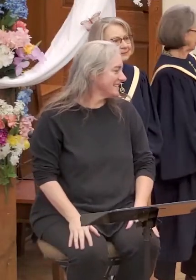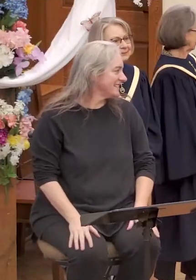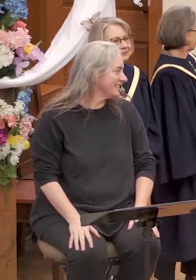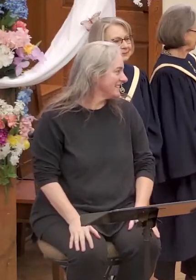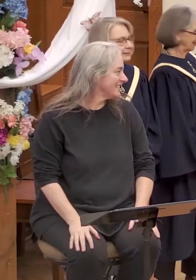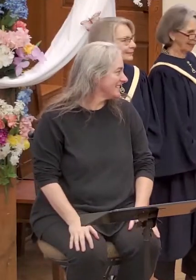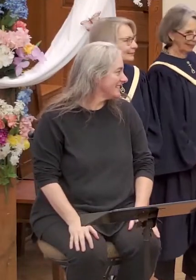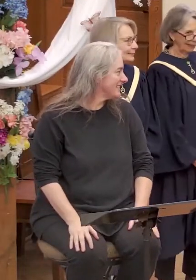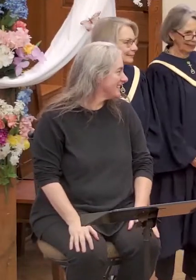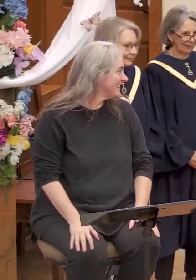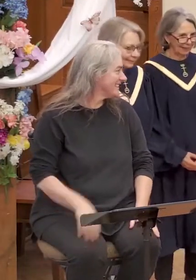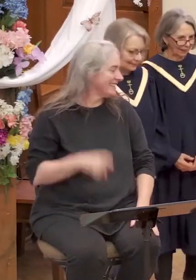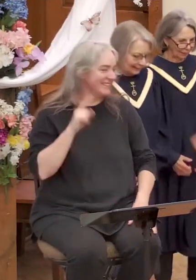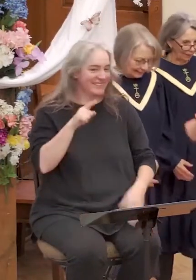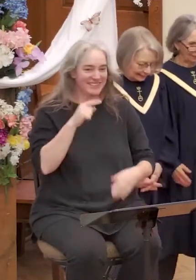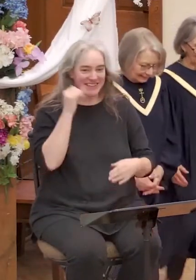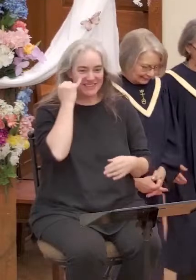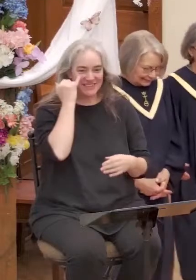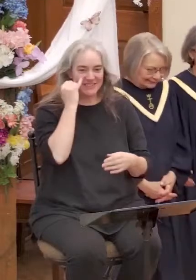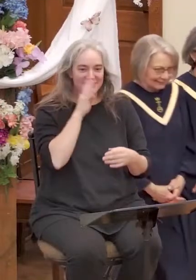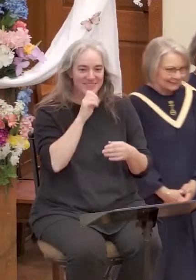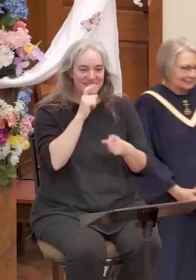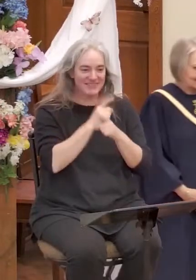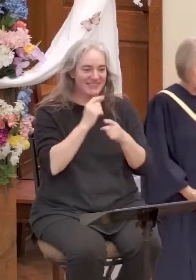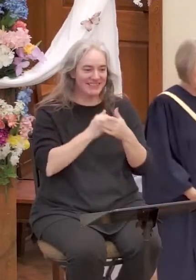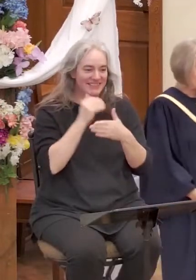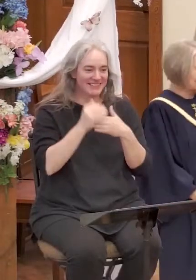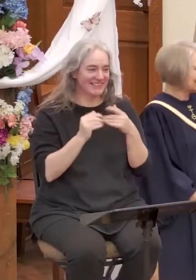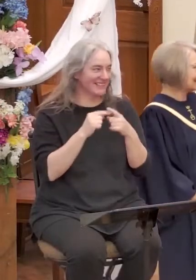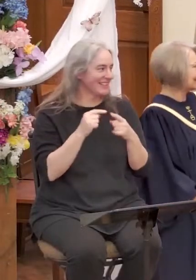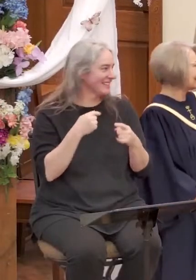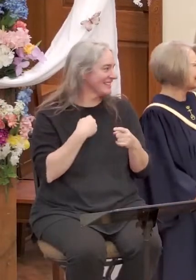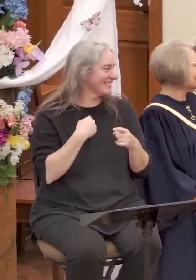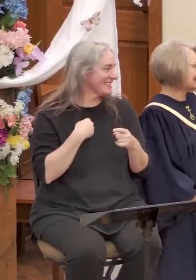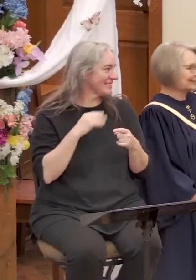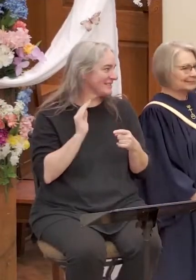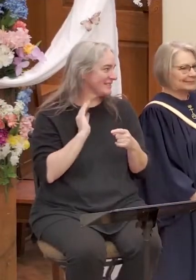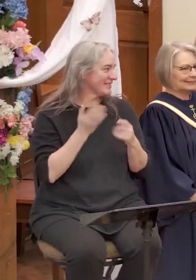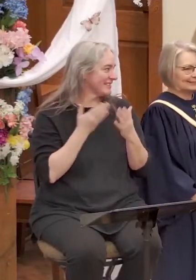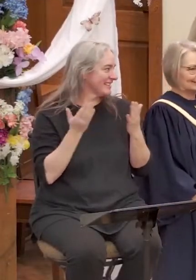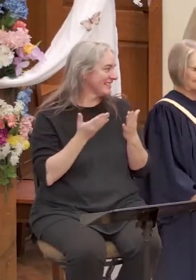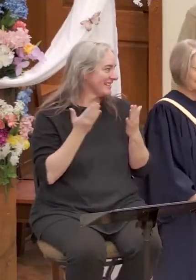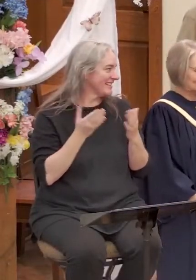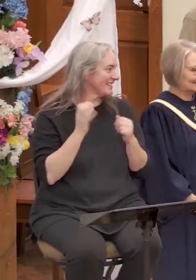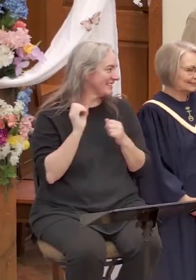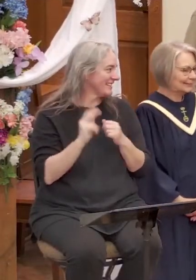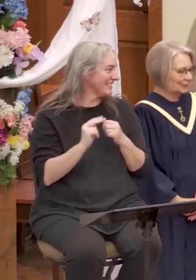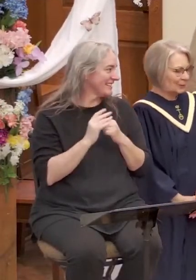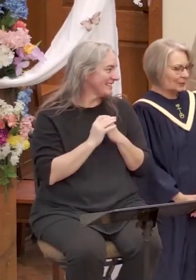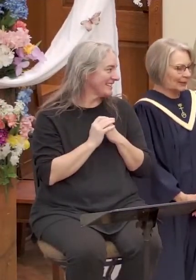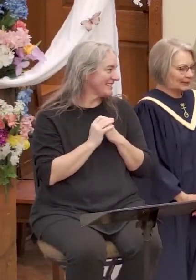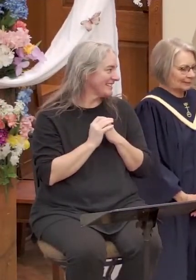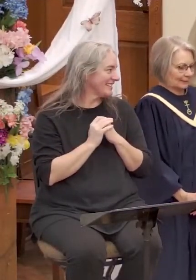You guys are supposed to be beside me, remember? Not behind me. Right, we're here. Okay.